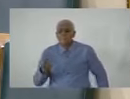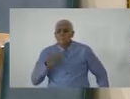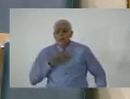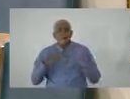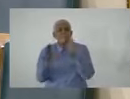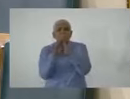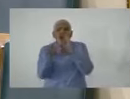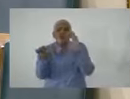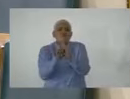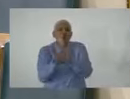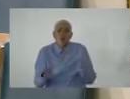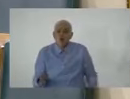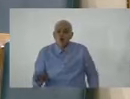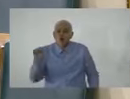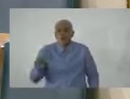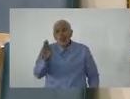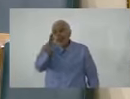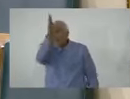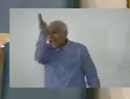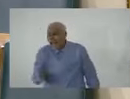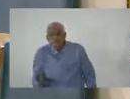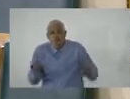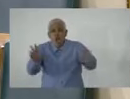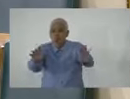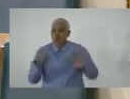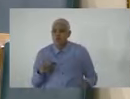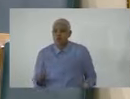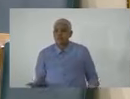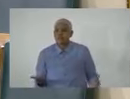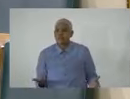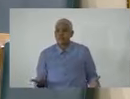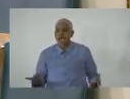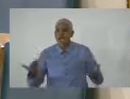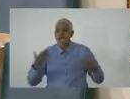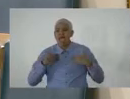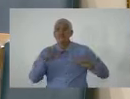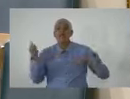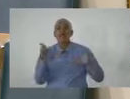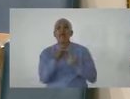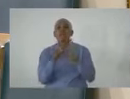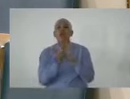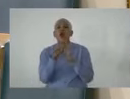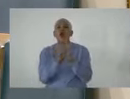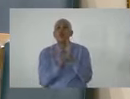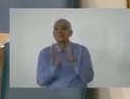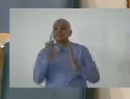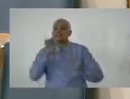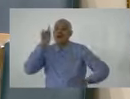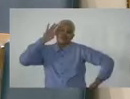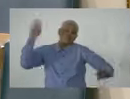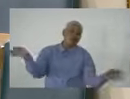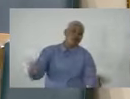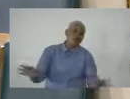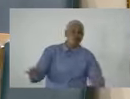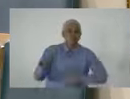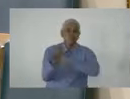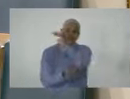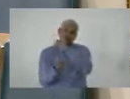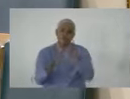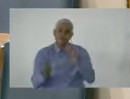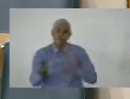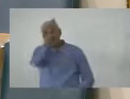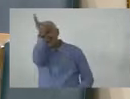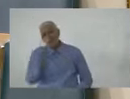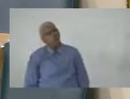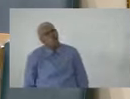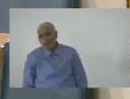my background would never permit me to have any policy that disregards the poor.